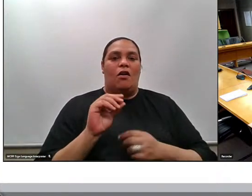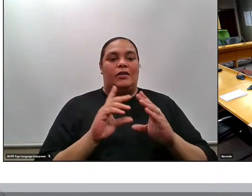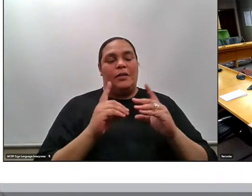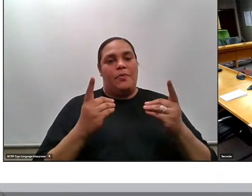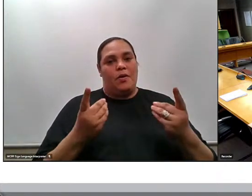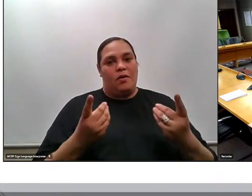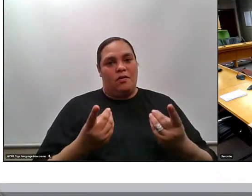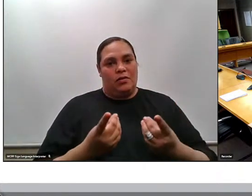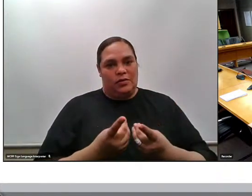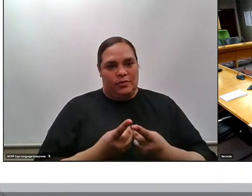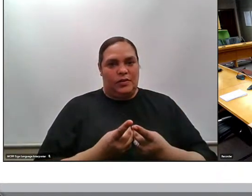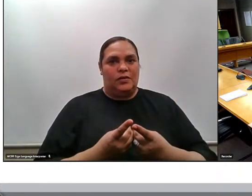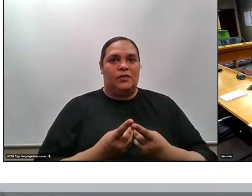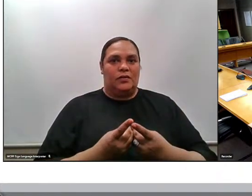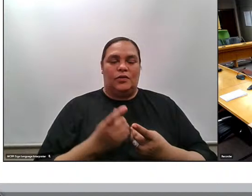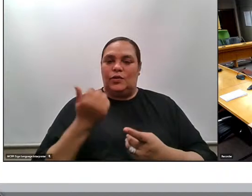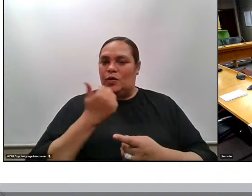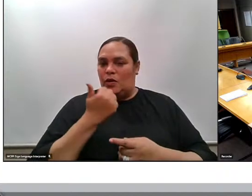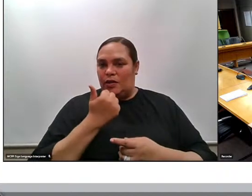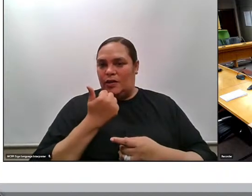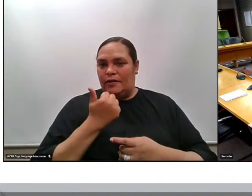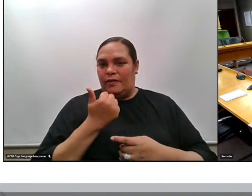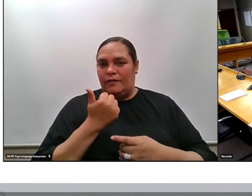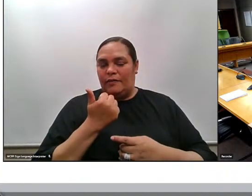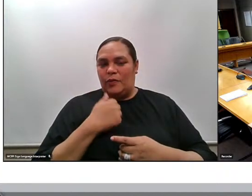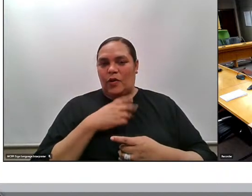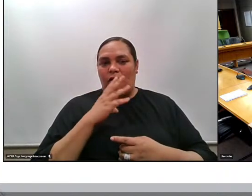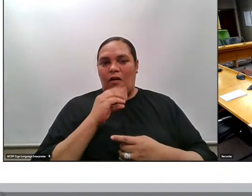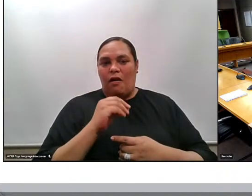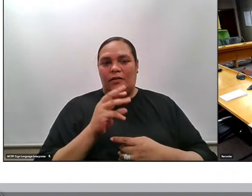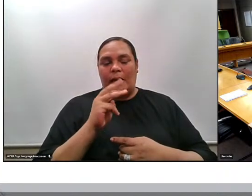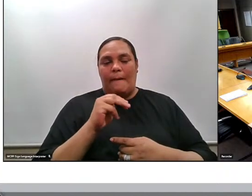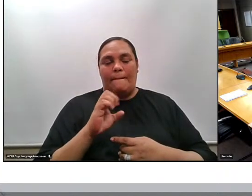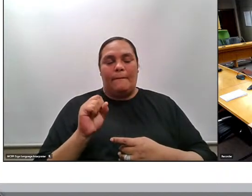department, of Wesgro,